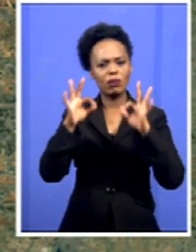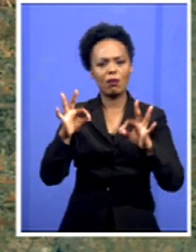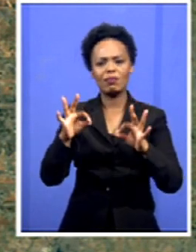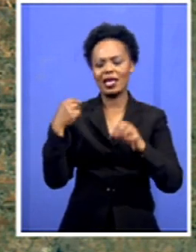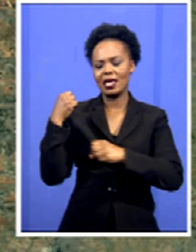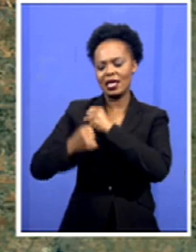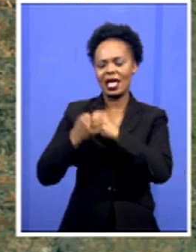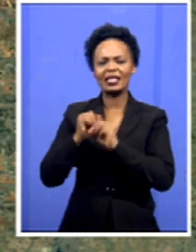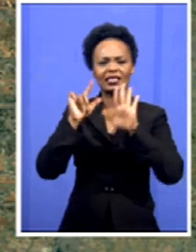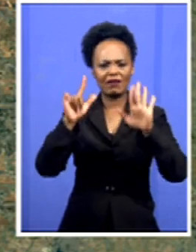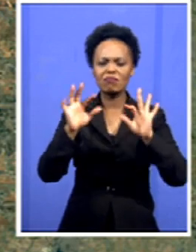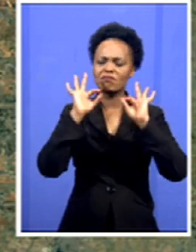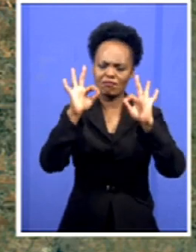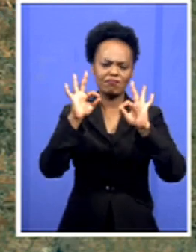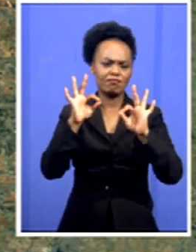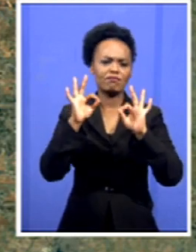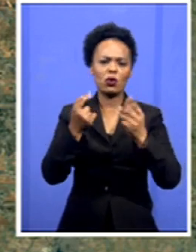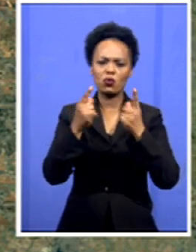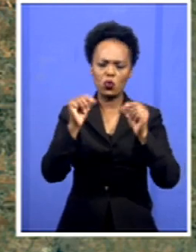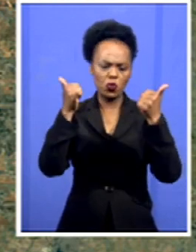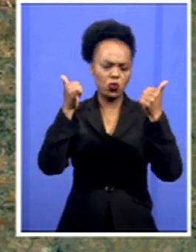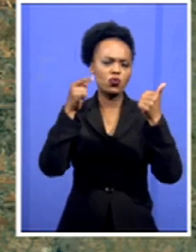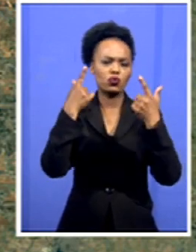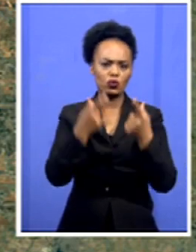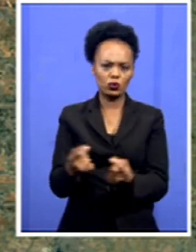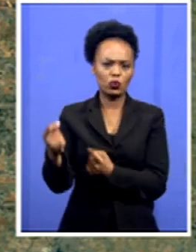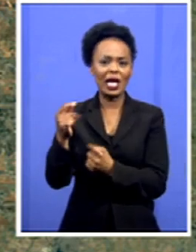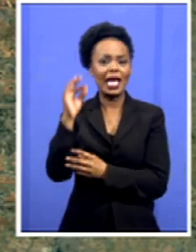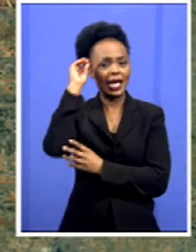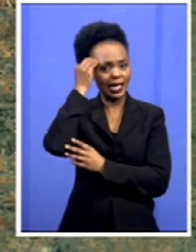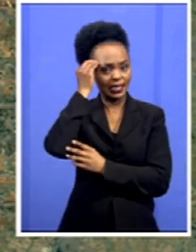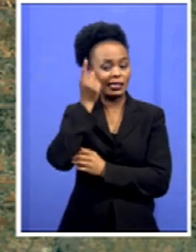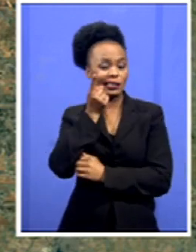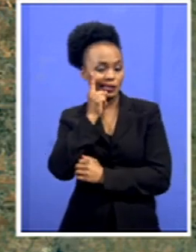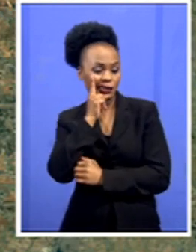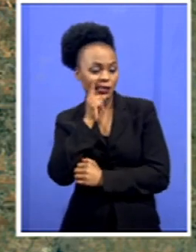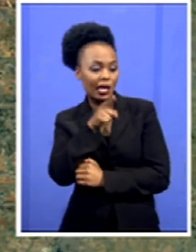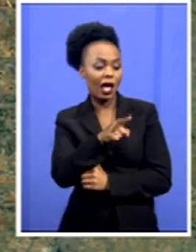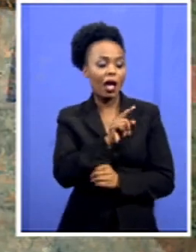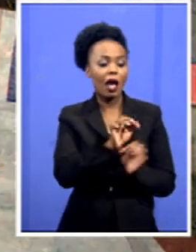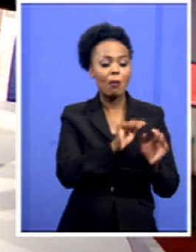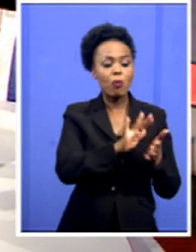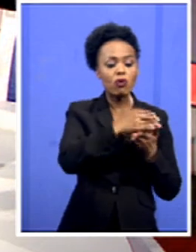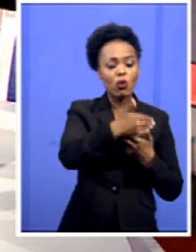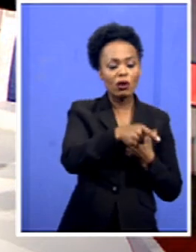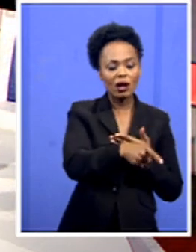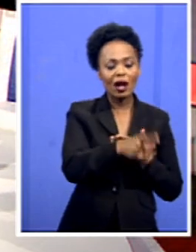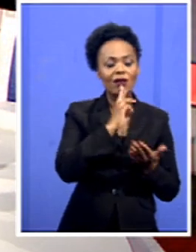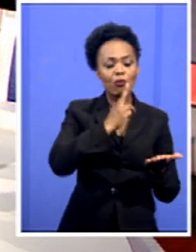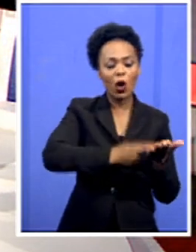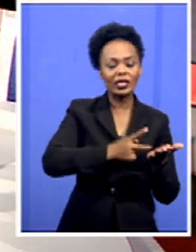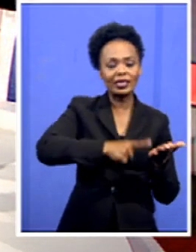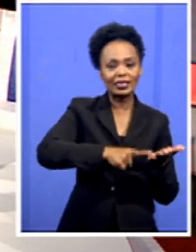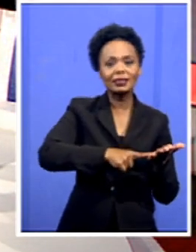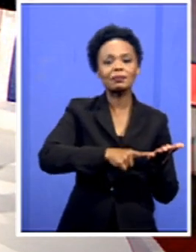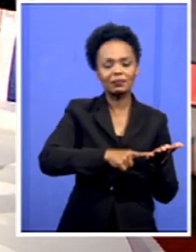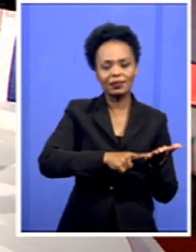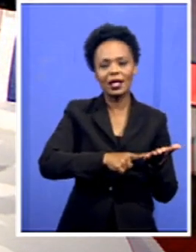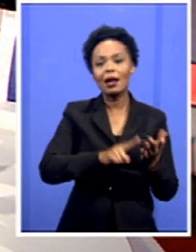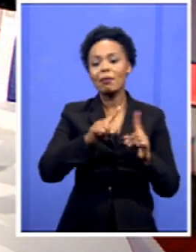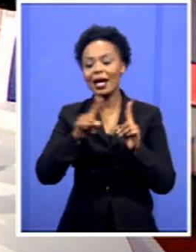on the books. It will be interesting then to see whether what's on the books reflects to what's actually happening in